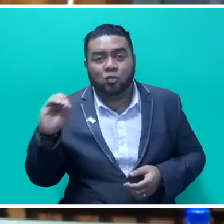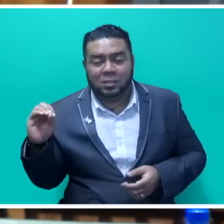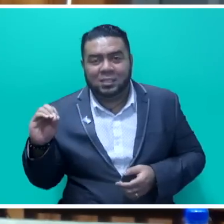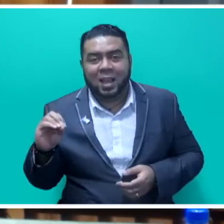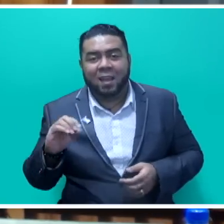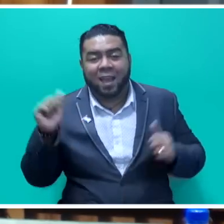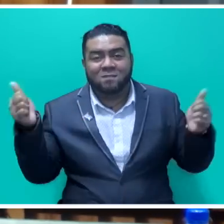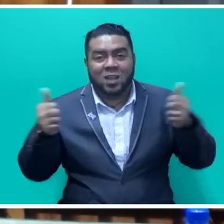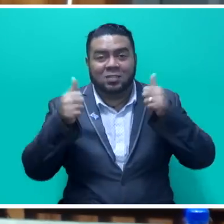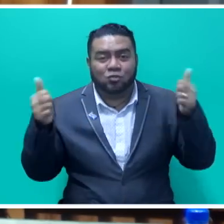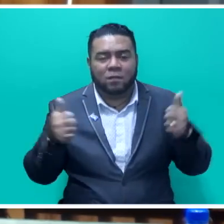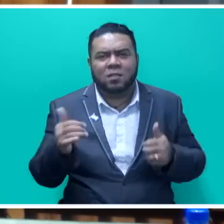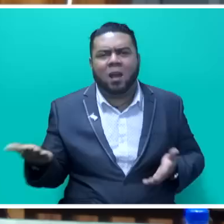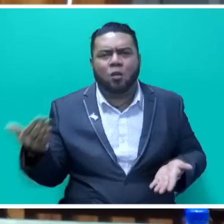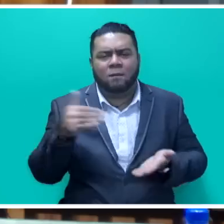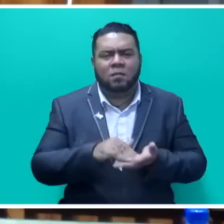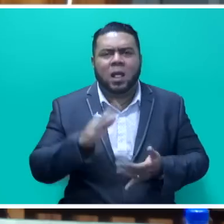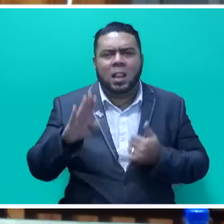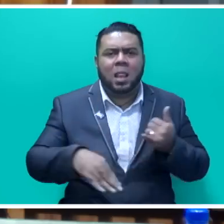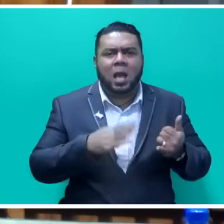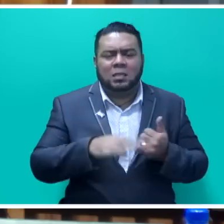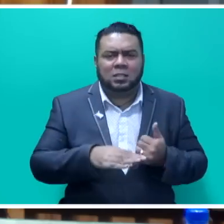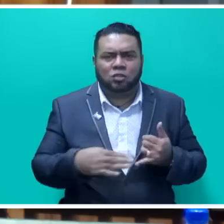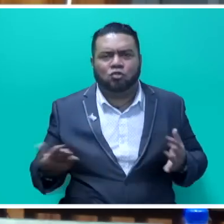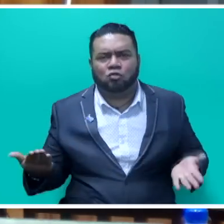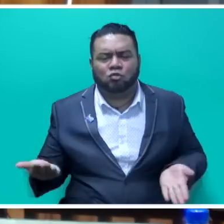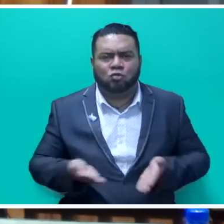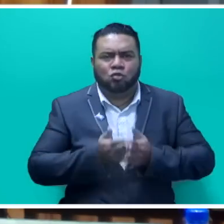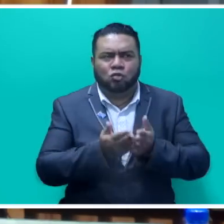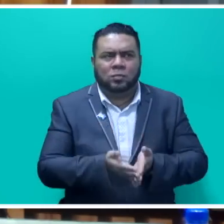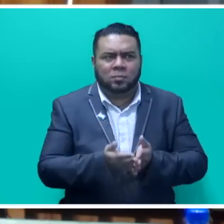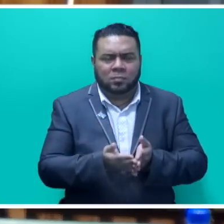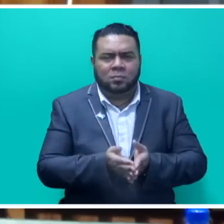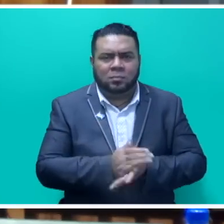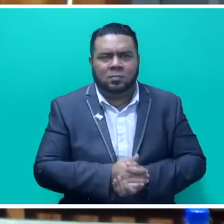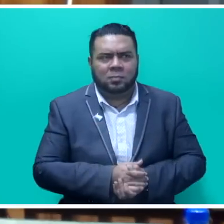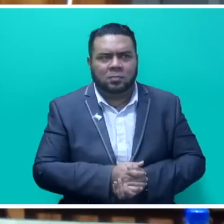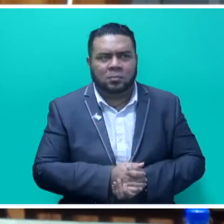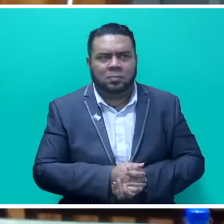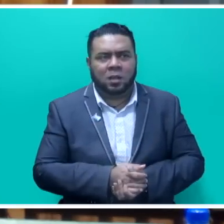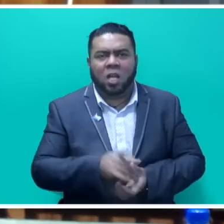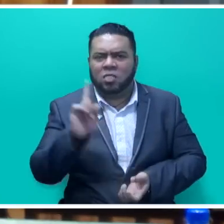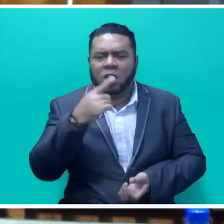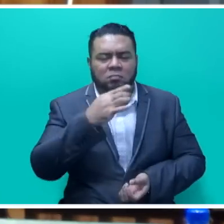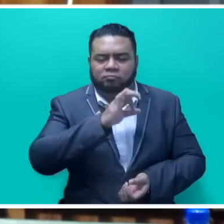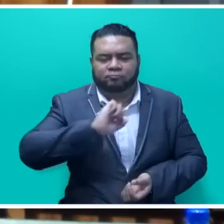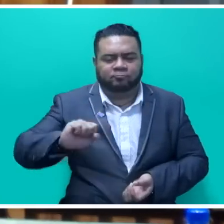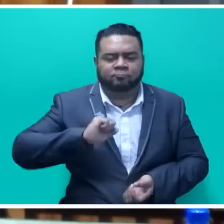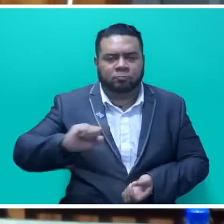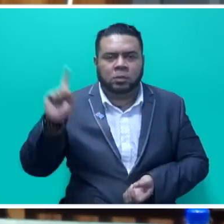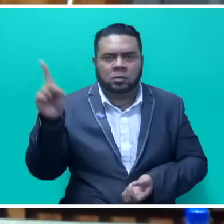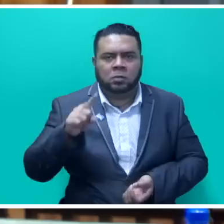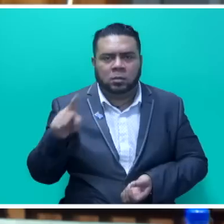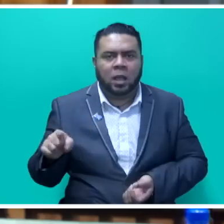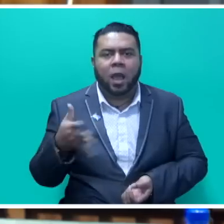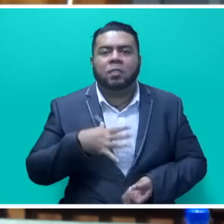of the arrival of the last ship carrying the Girmitia or indentured Indians. They didn't. And they talk